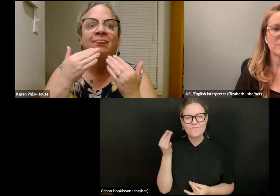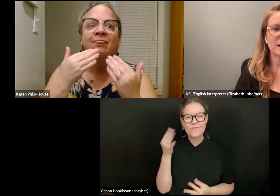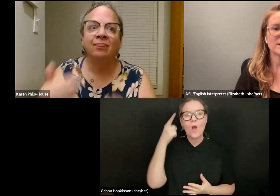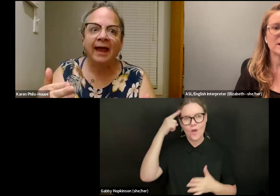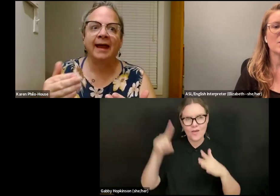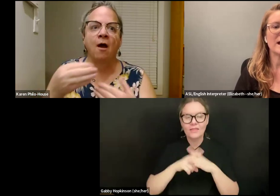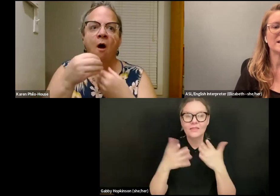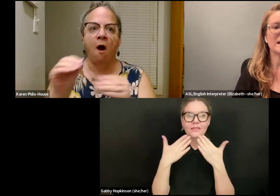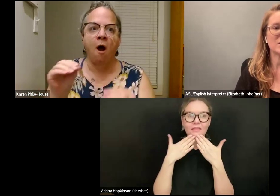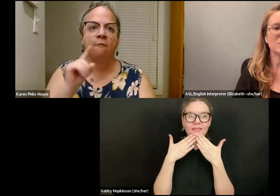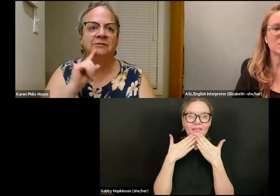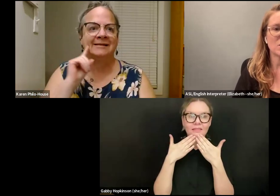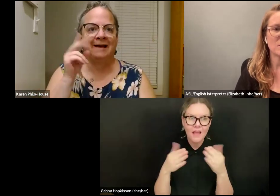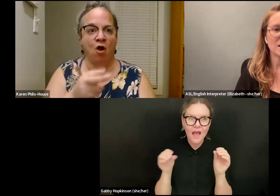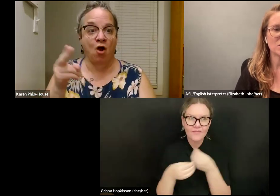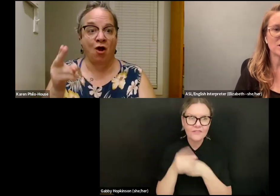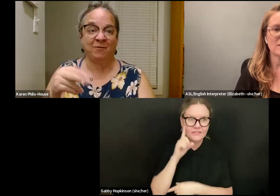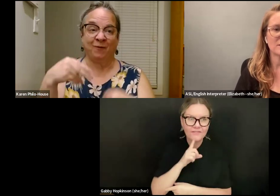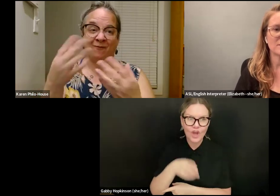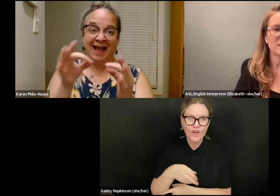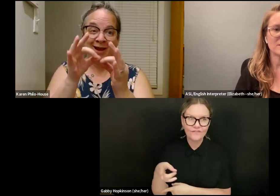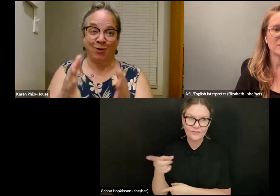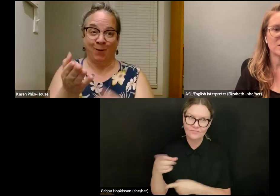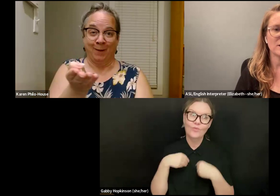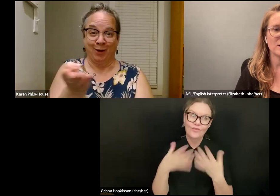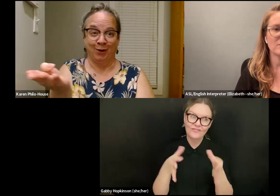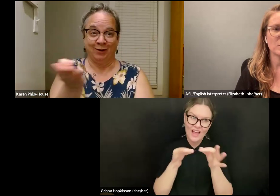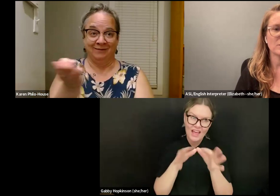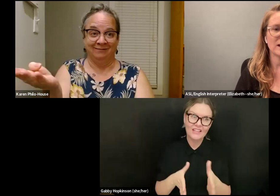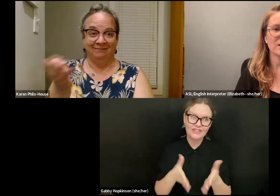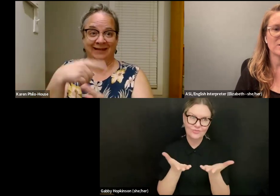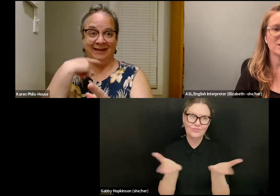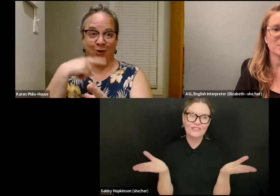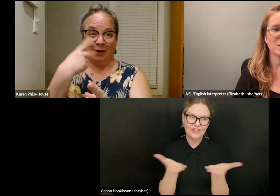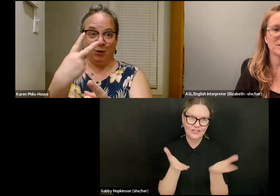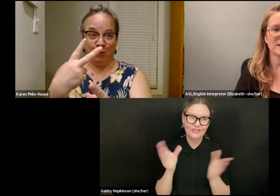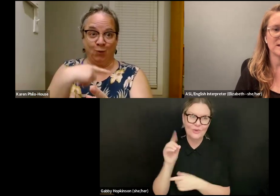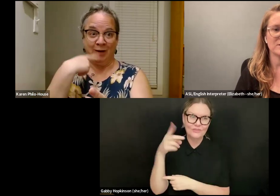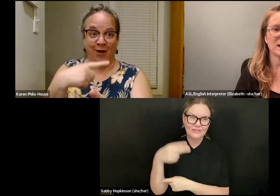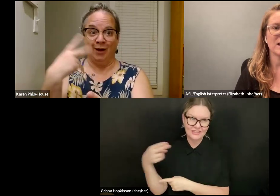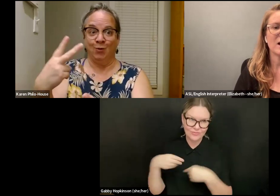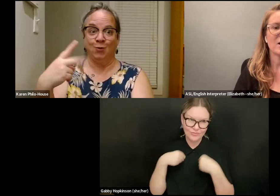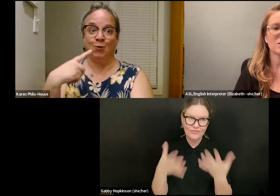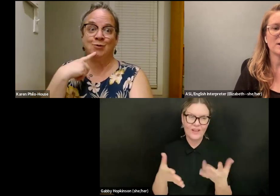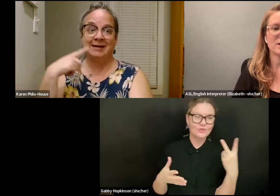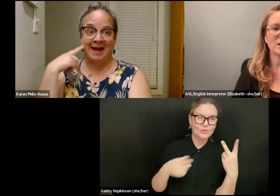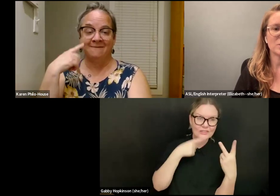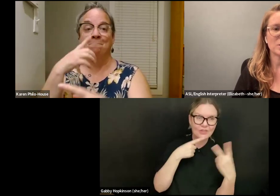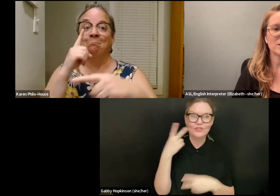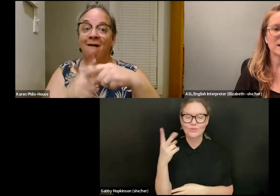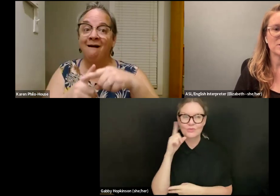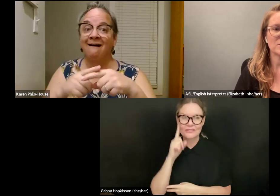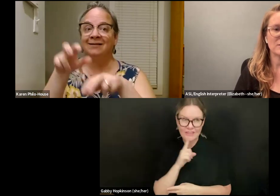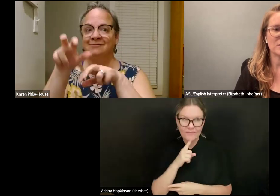And I can't think of what else. Oh, and thank you so much to the Office of the Deaf and Hard of Hearing for providing our interpreters this evening, our two